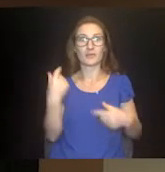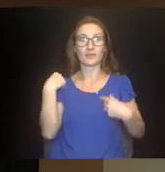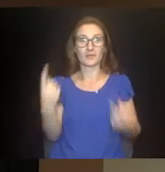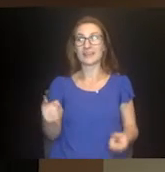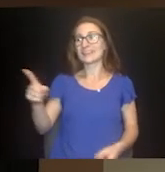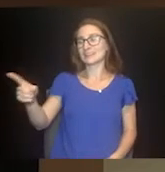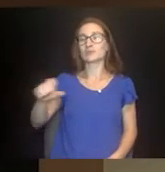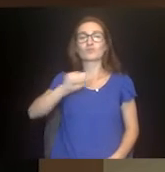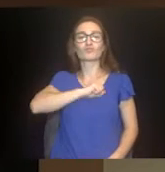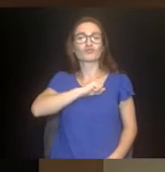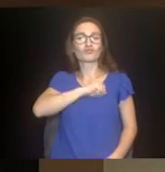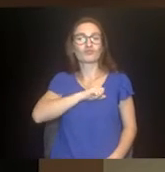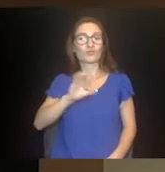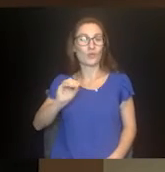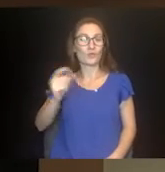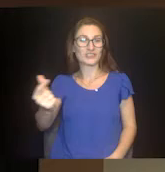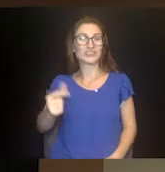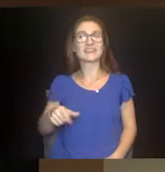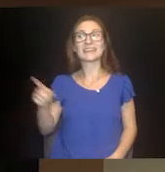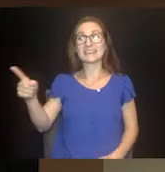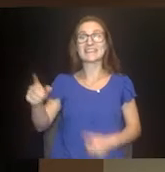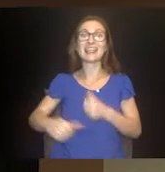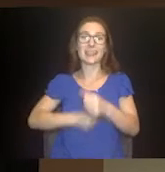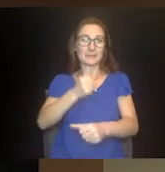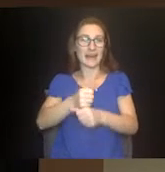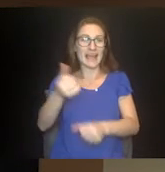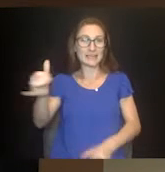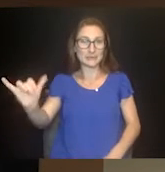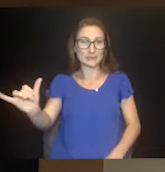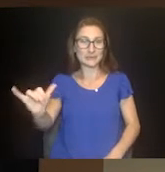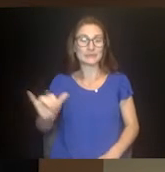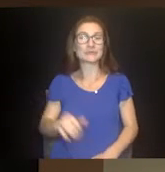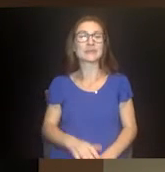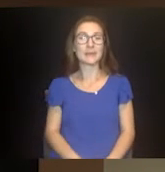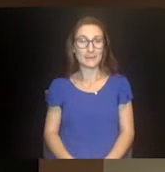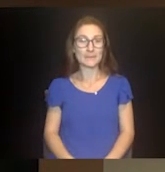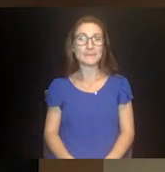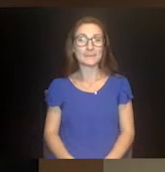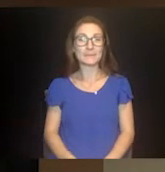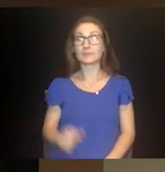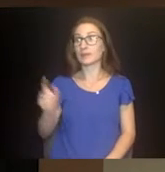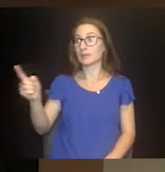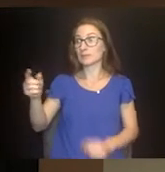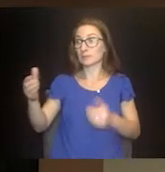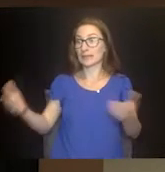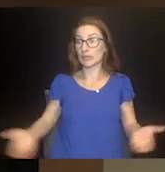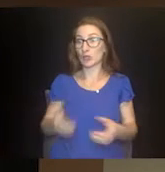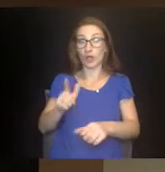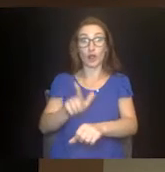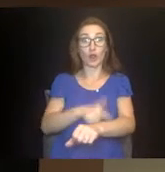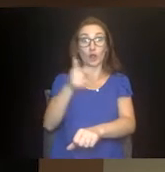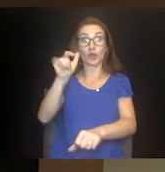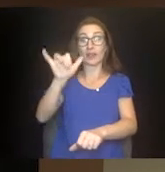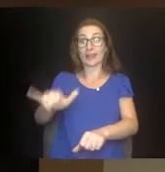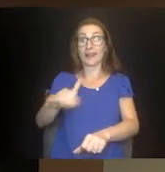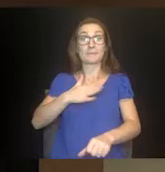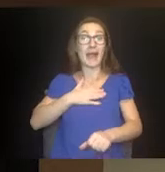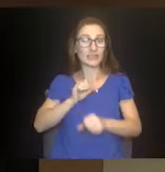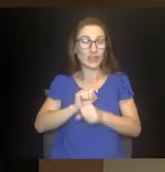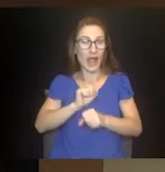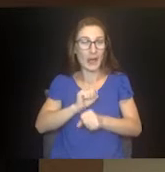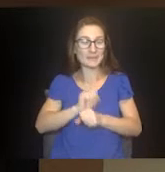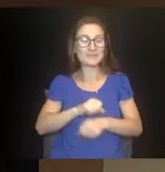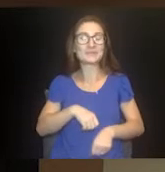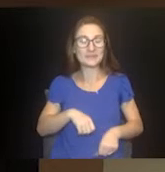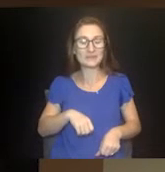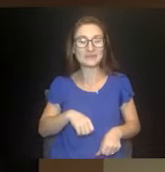So he's been on for a good while, y'all. He's an OG. He's also one of my alumni. He's been on longer than I've had a